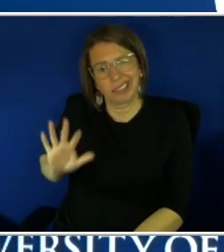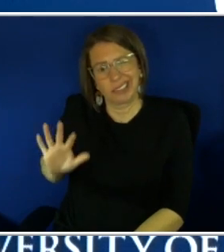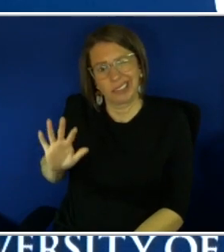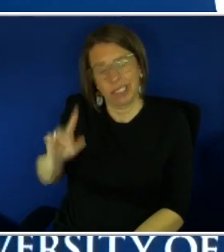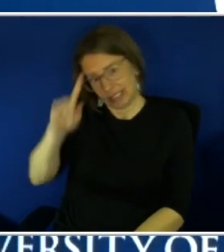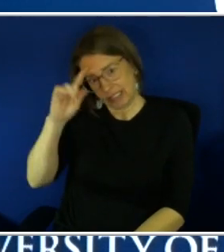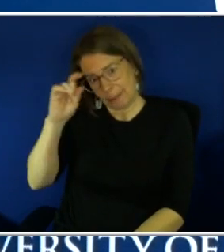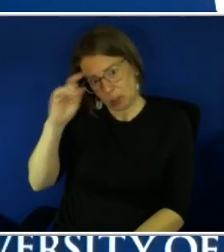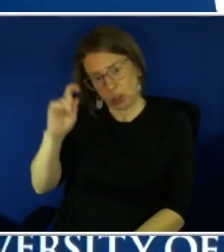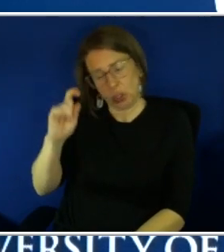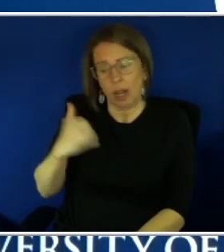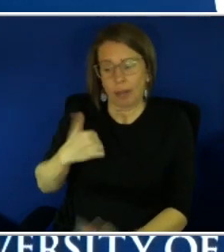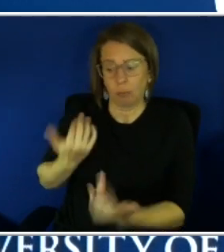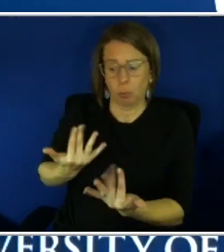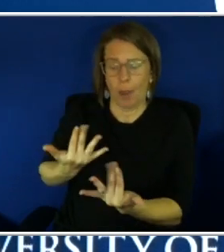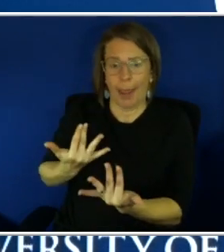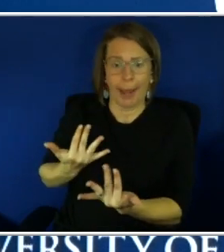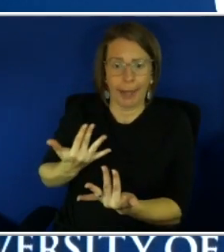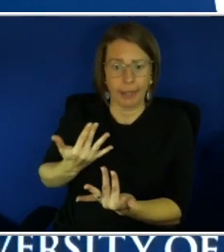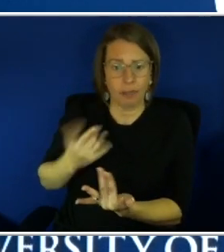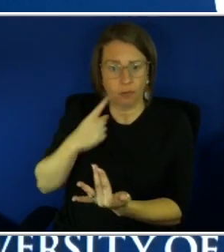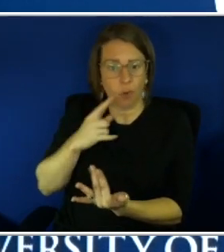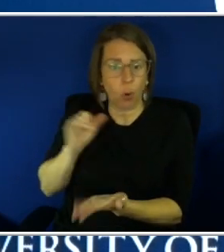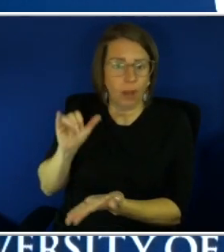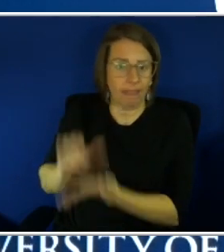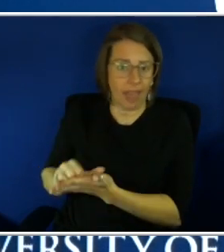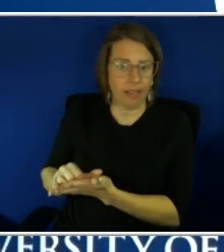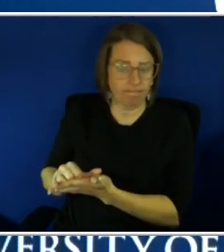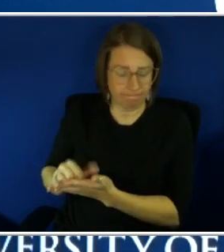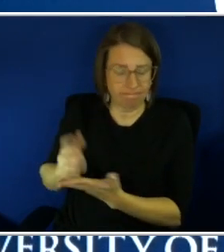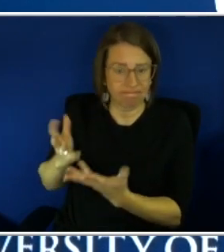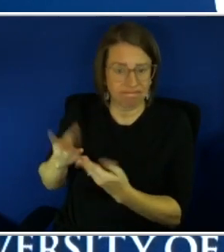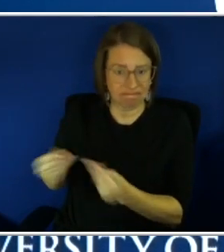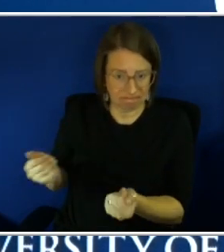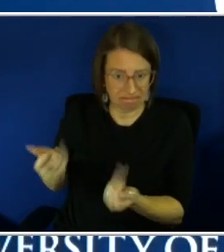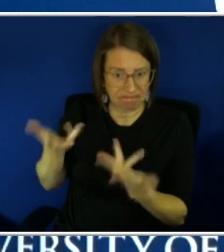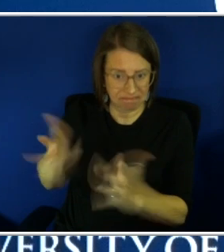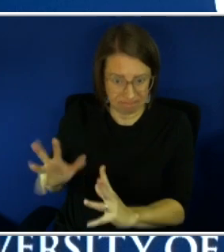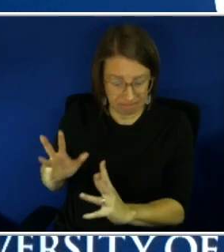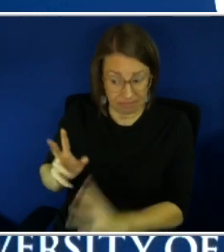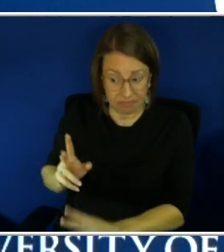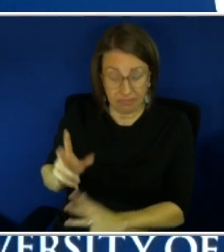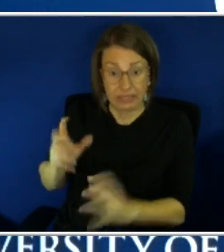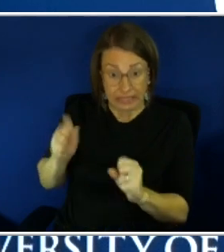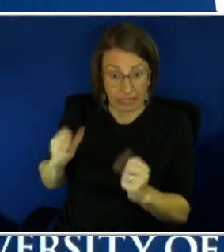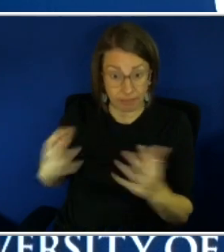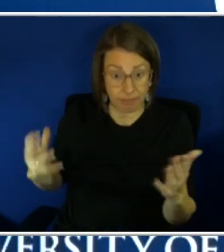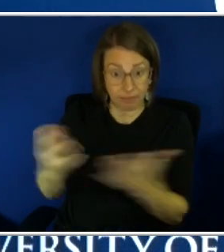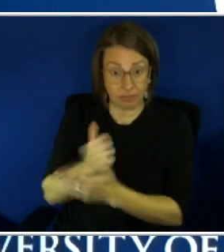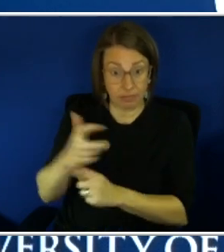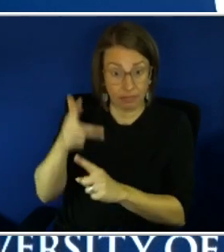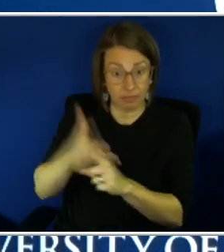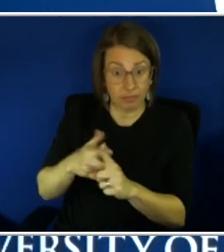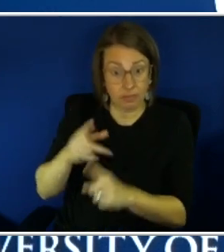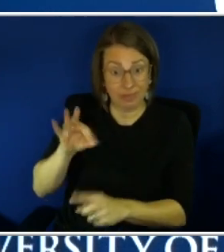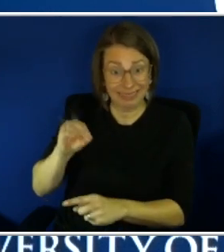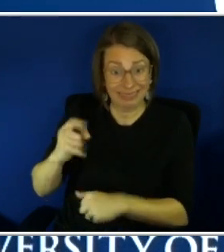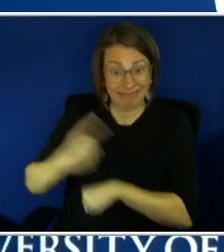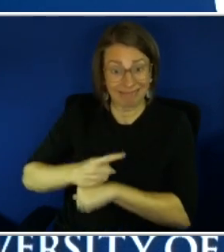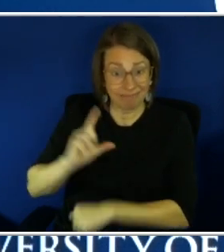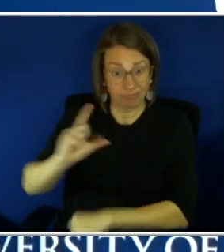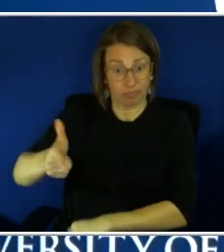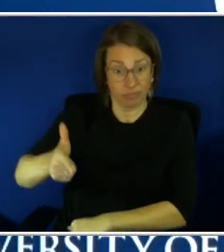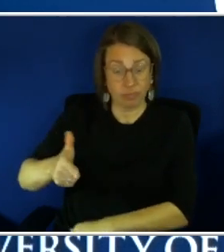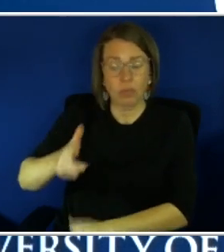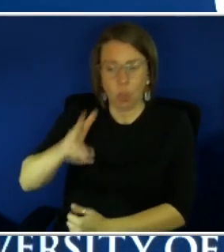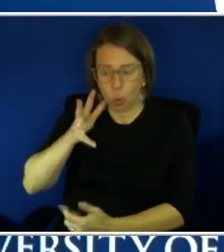so I'm waiting on that. And then once we get to that point where they can get it 3 months or 90 days later, we'll certainly be giving